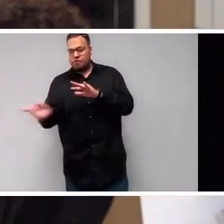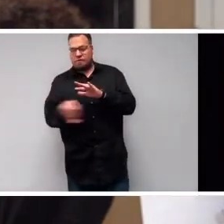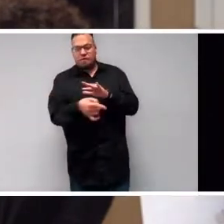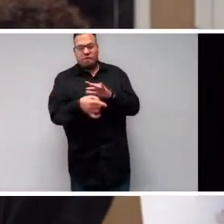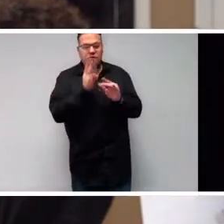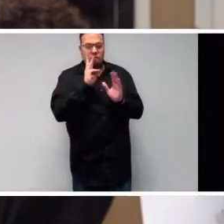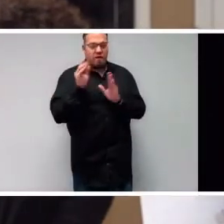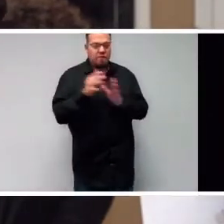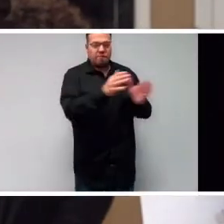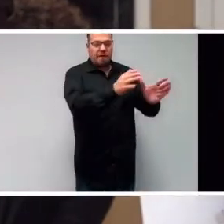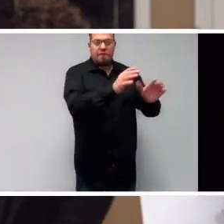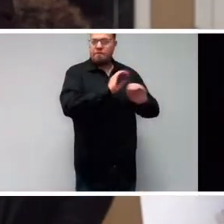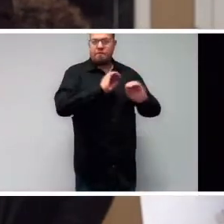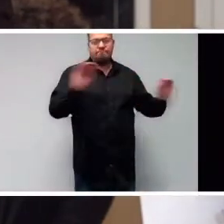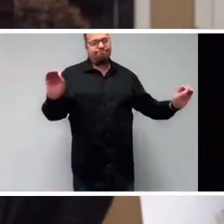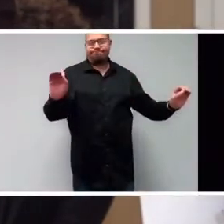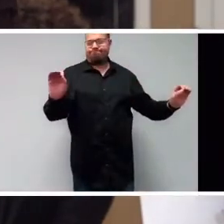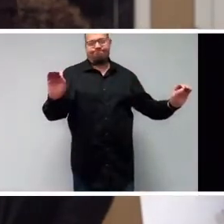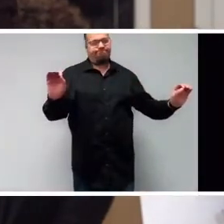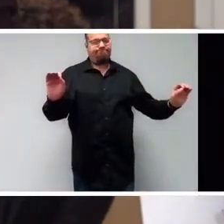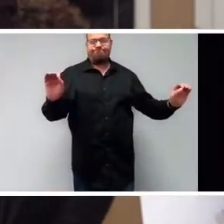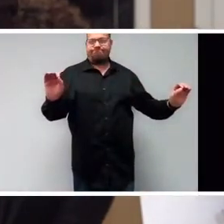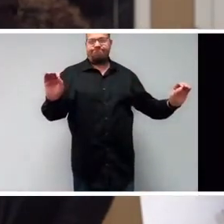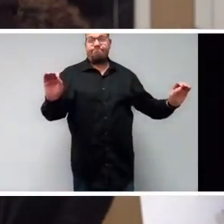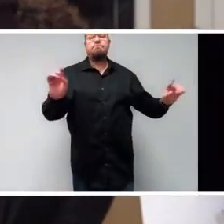not. But even so,